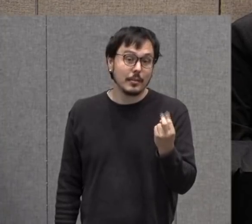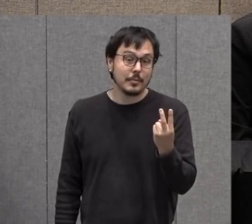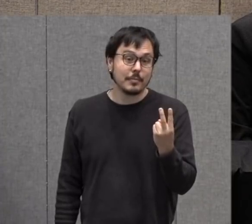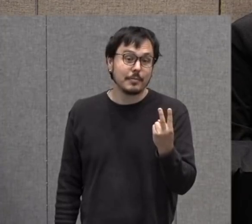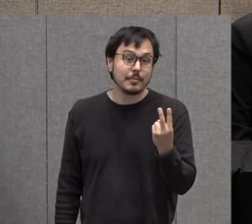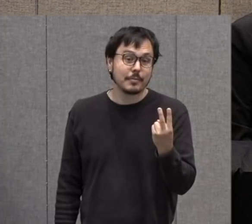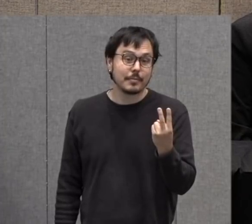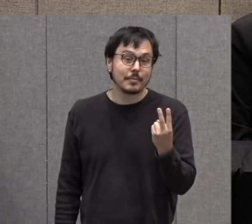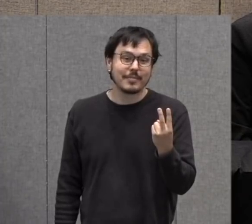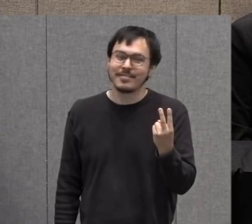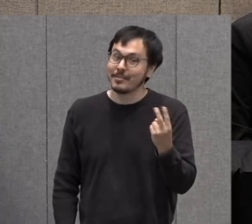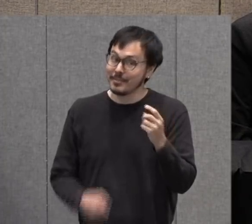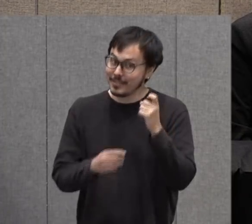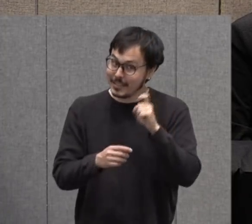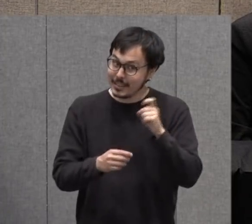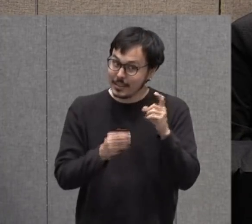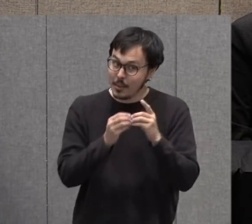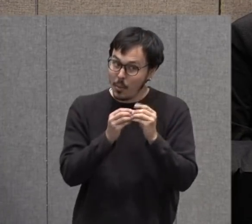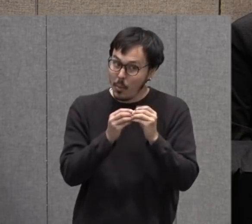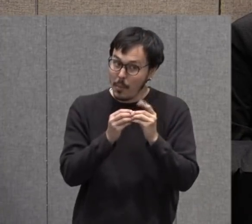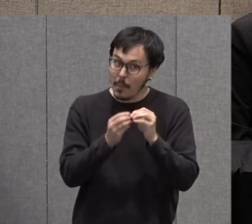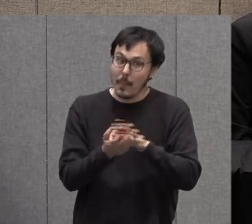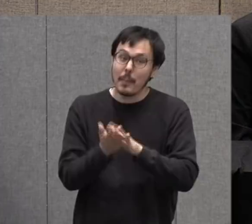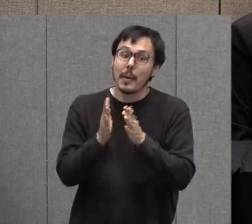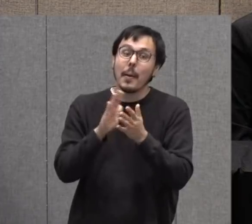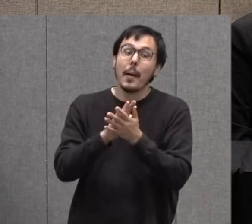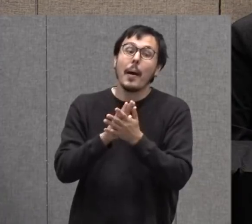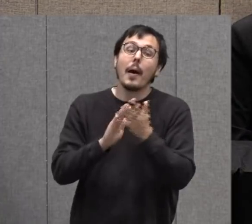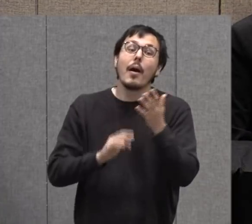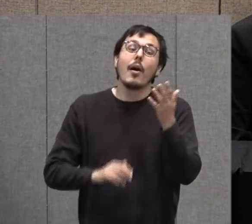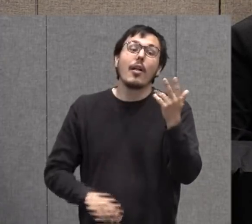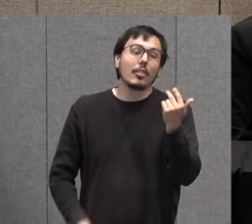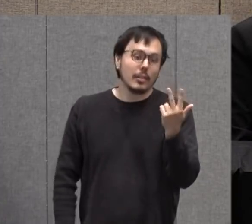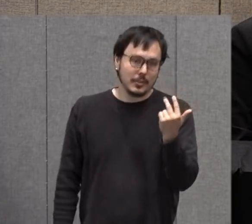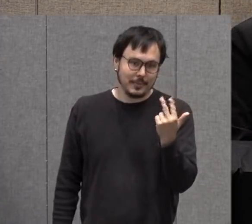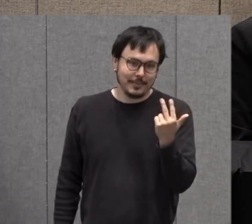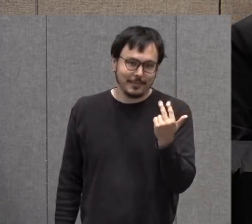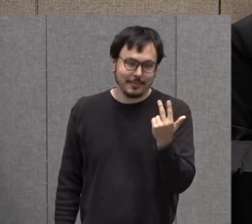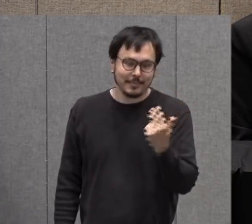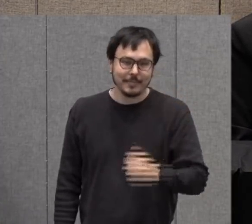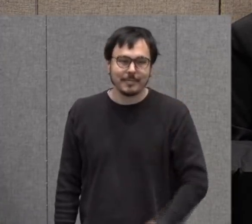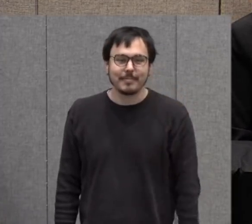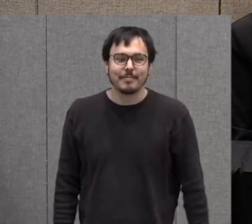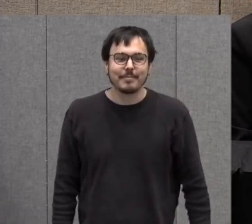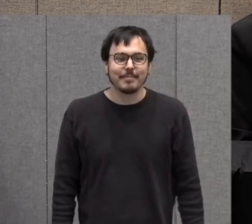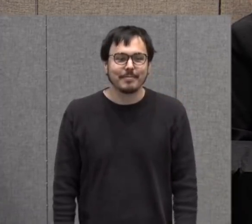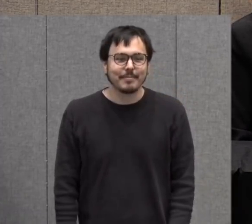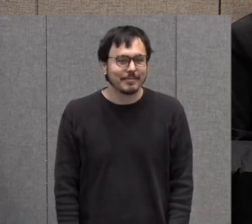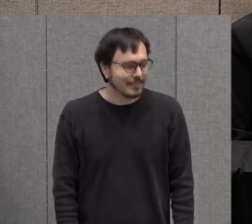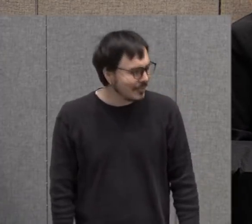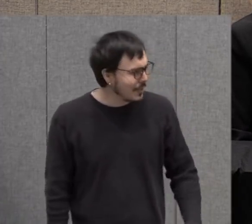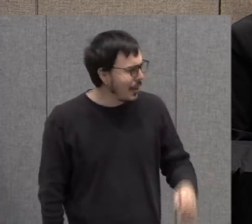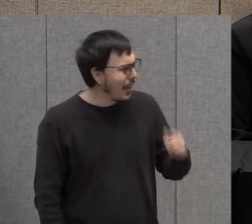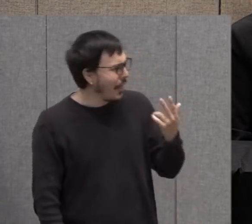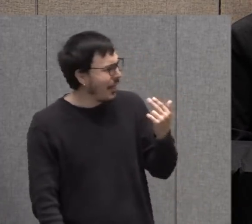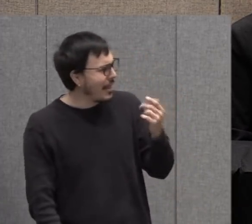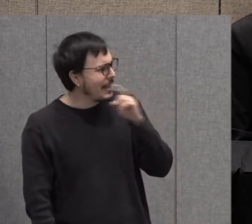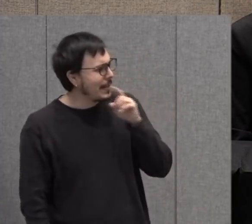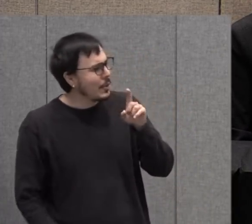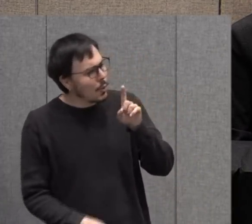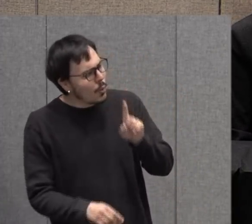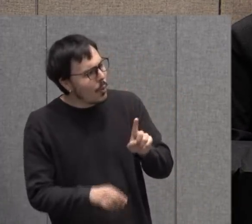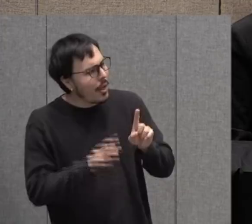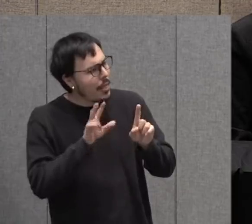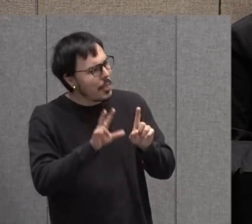12, and I'll need one more to make 13. 13. 13 is a 1 and a 3 because it's a teen